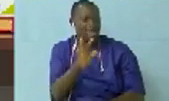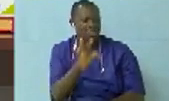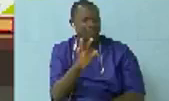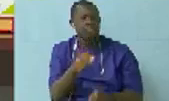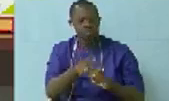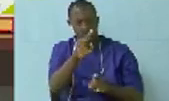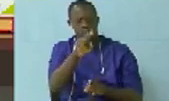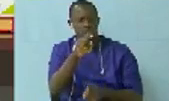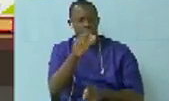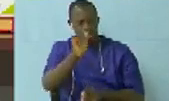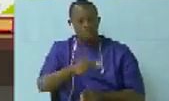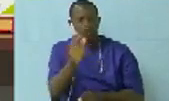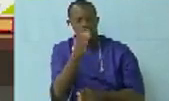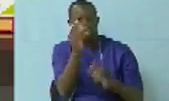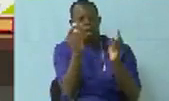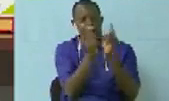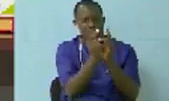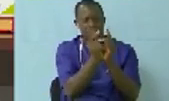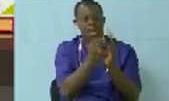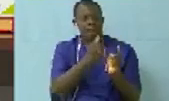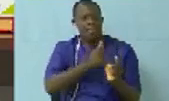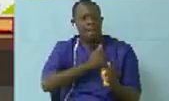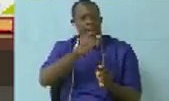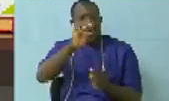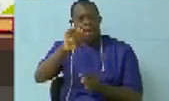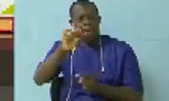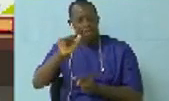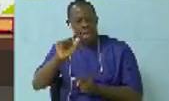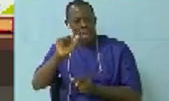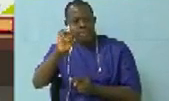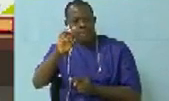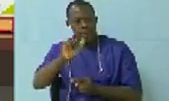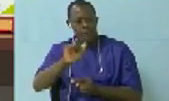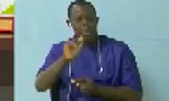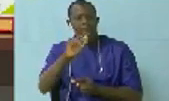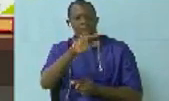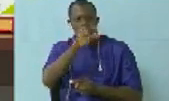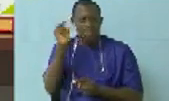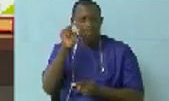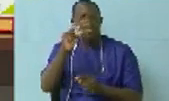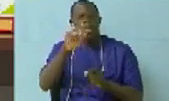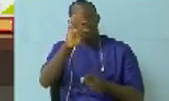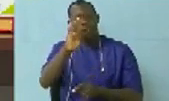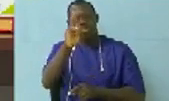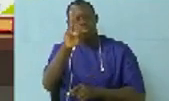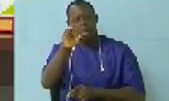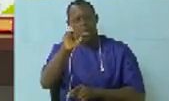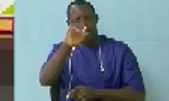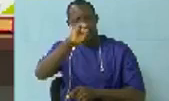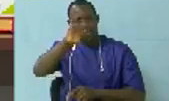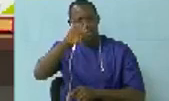you can go and see my MA, Bunjadabo.